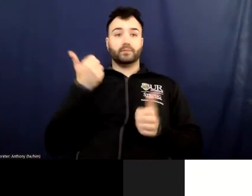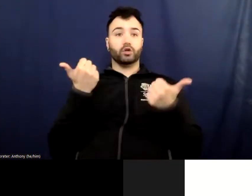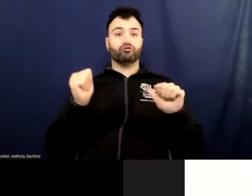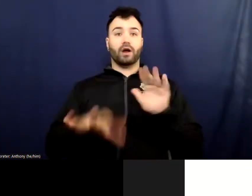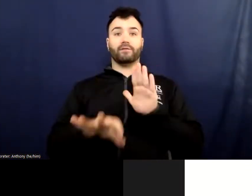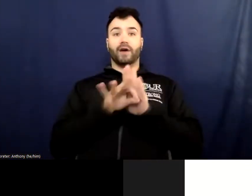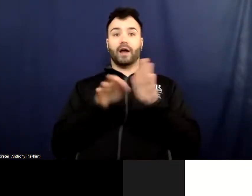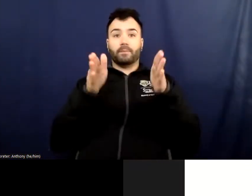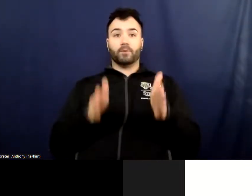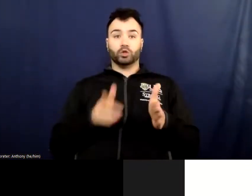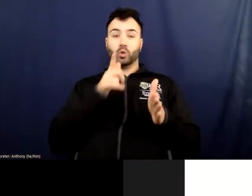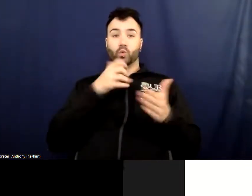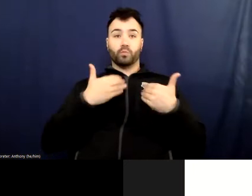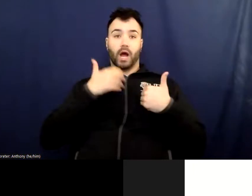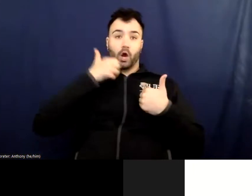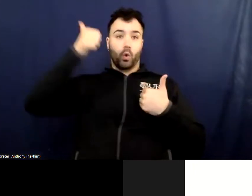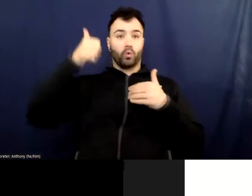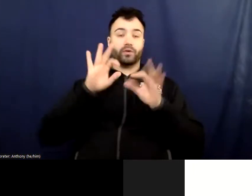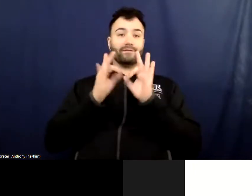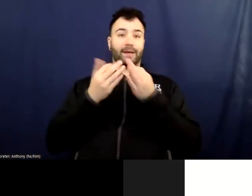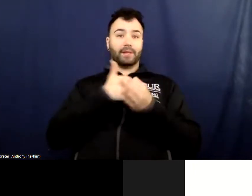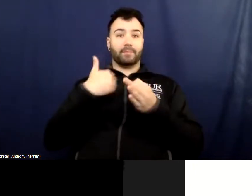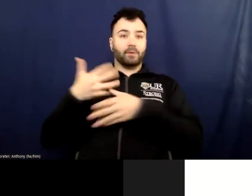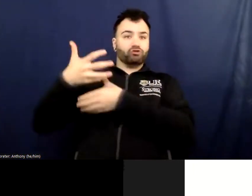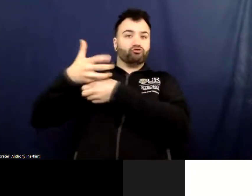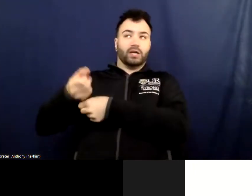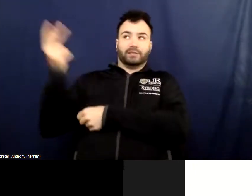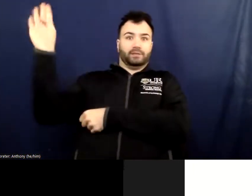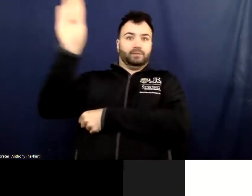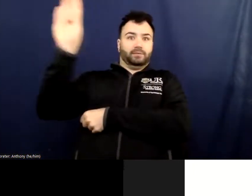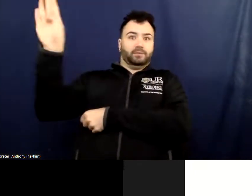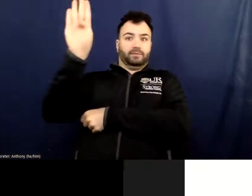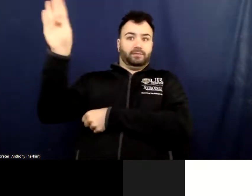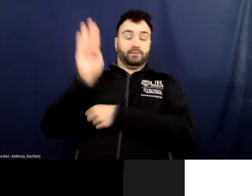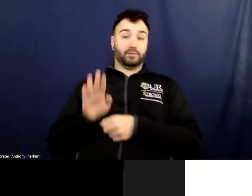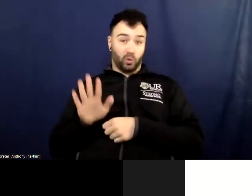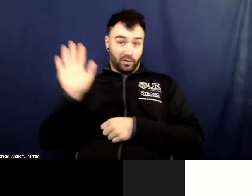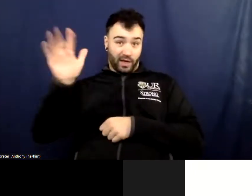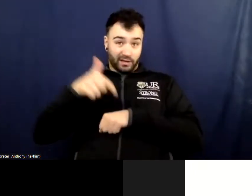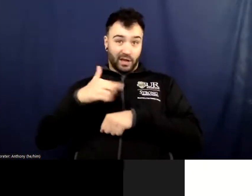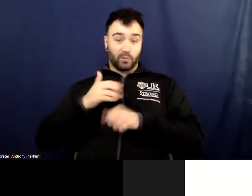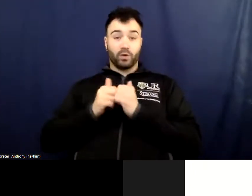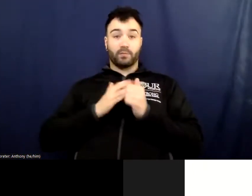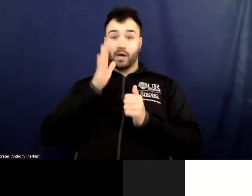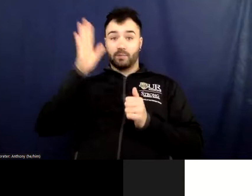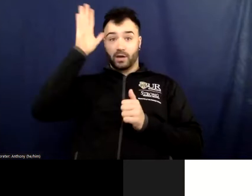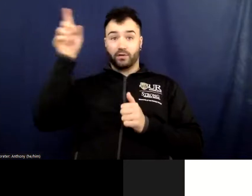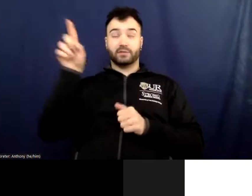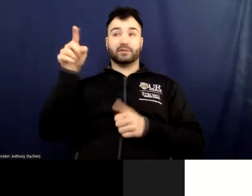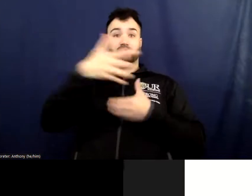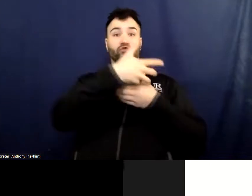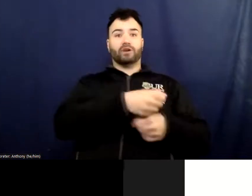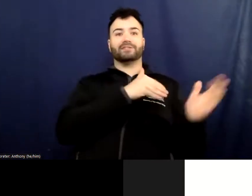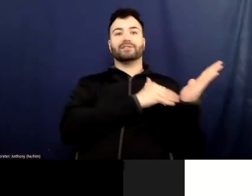my older relative trusted. In that particular case, it was a doctor. It was a doctor that I didn't particularly